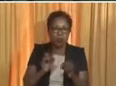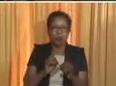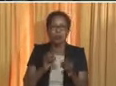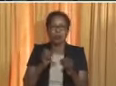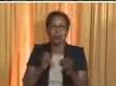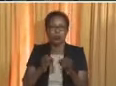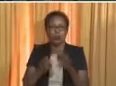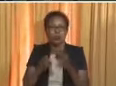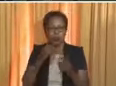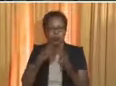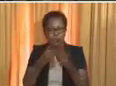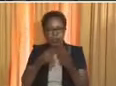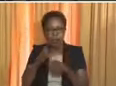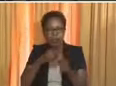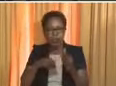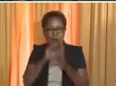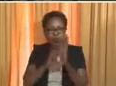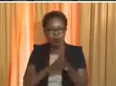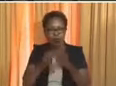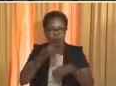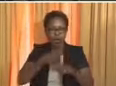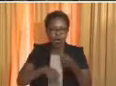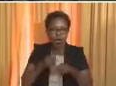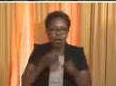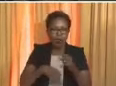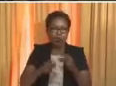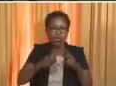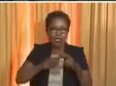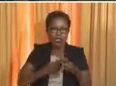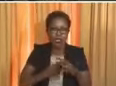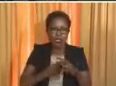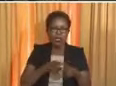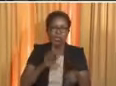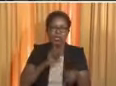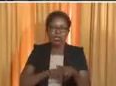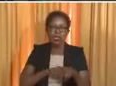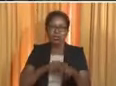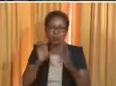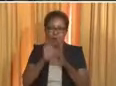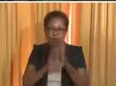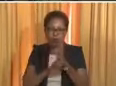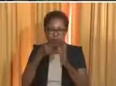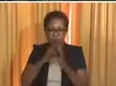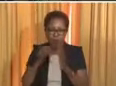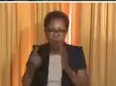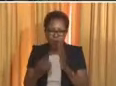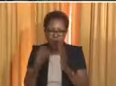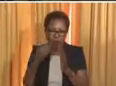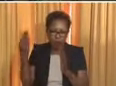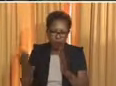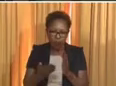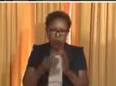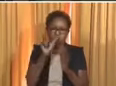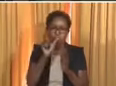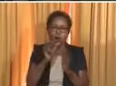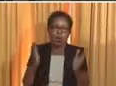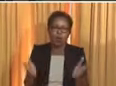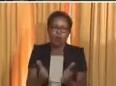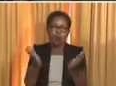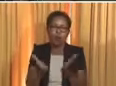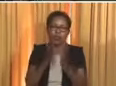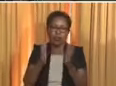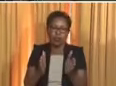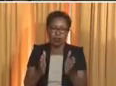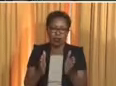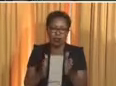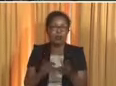non-constitutional action, initiate, when the Constitution only provides for a promoter whose definition is vastly different from an initiator.